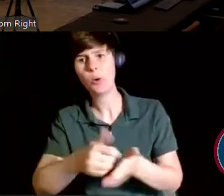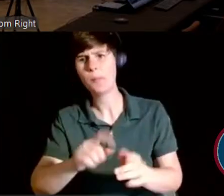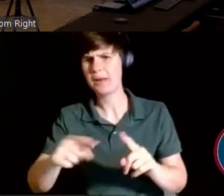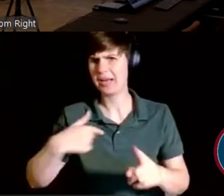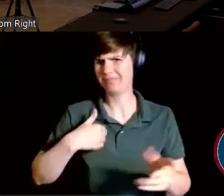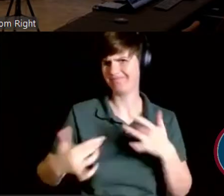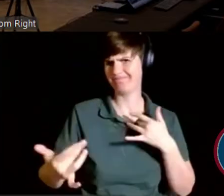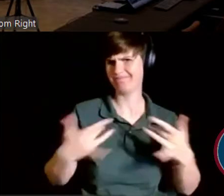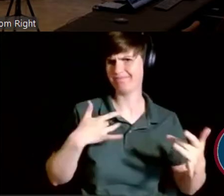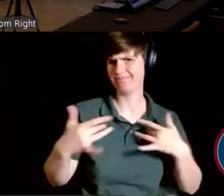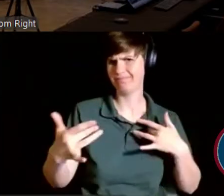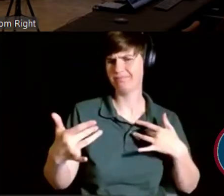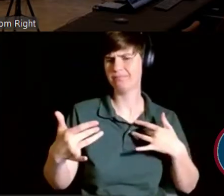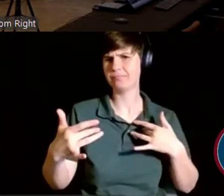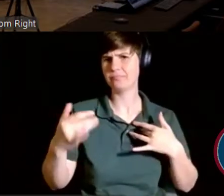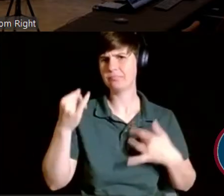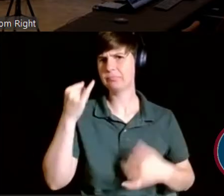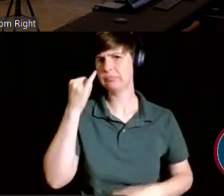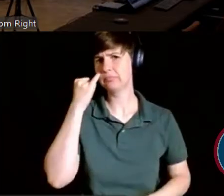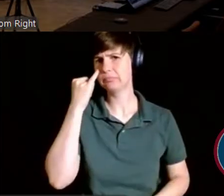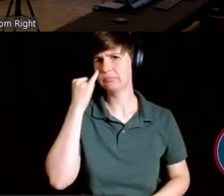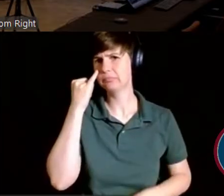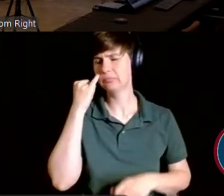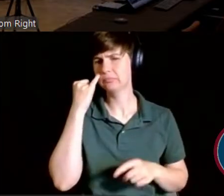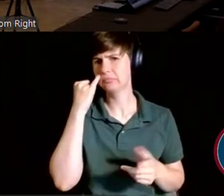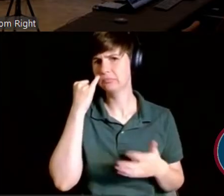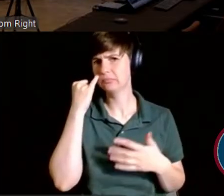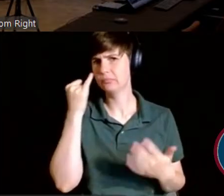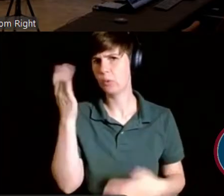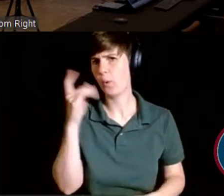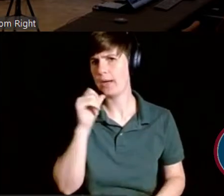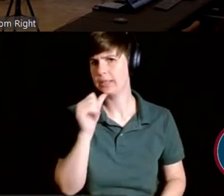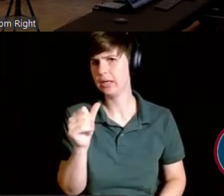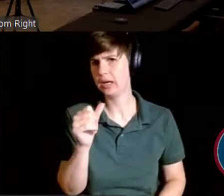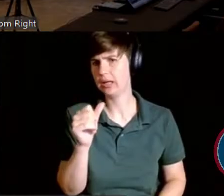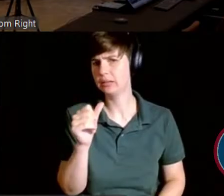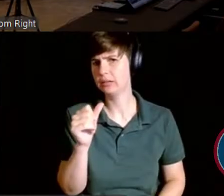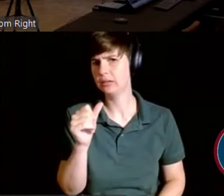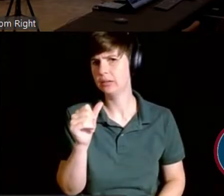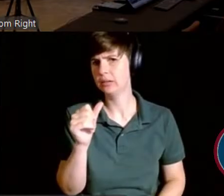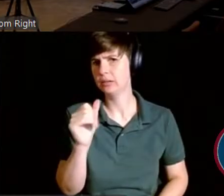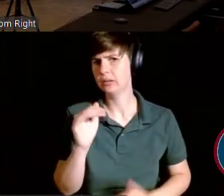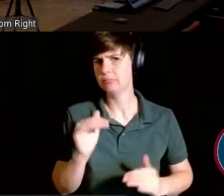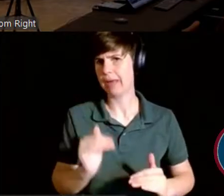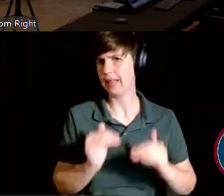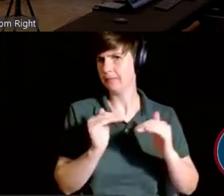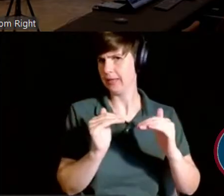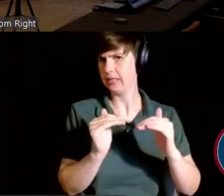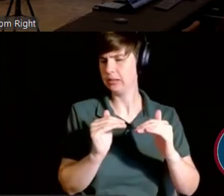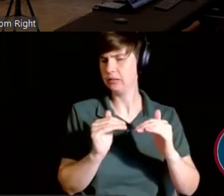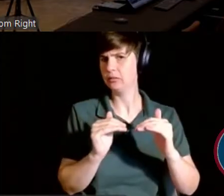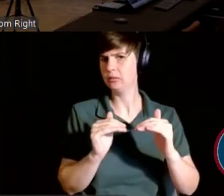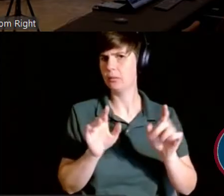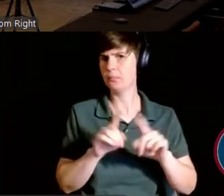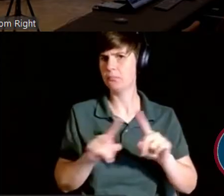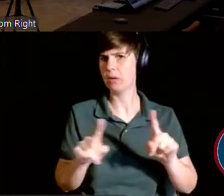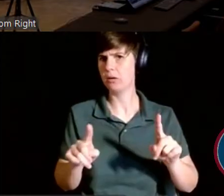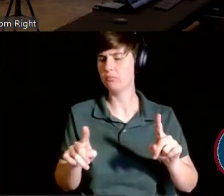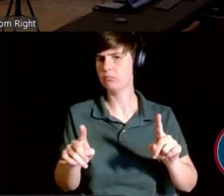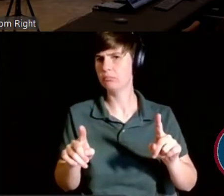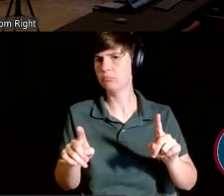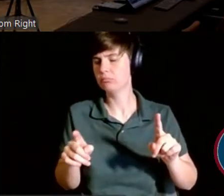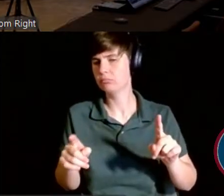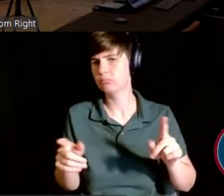sufficient, there is why you would not want to have sometimes them as elevated, but that they're kind of, like, I will